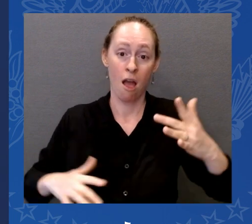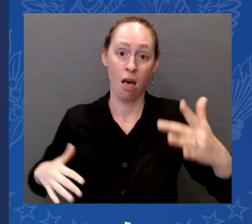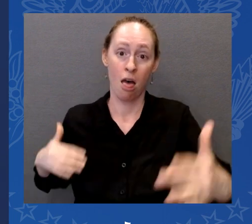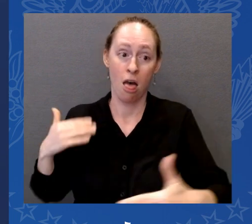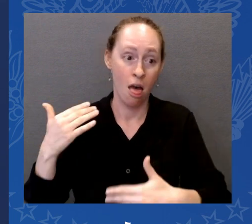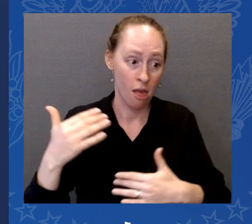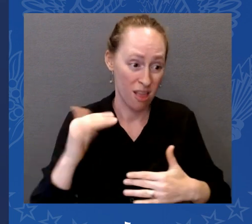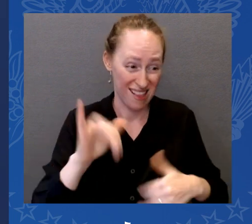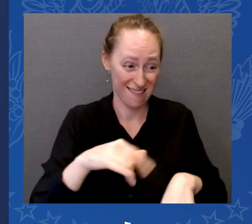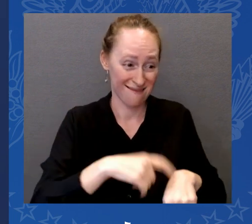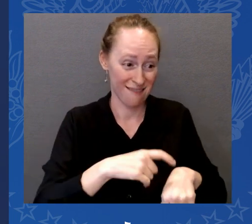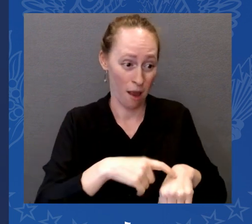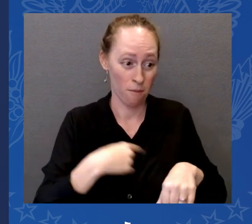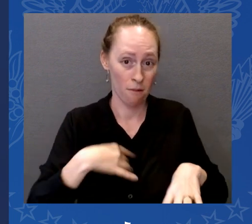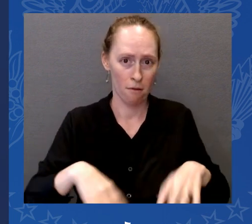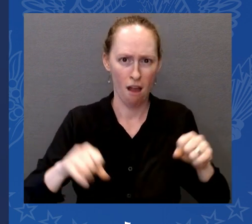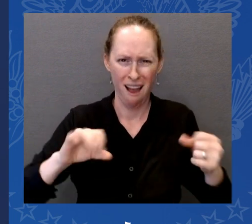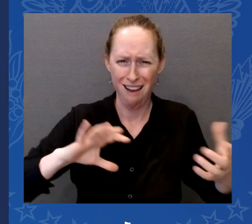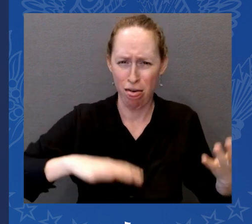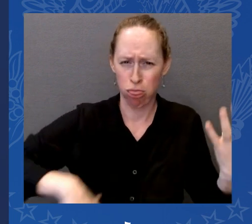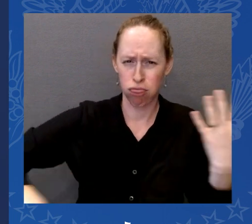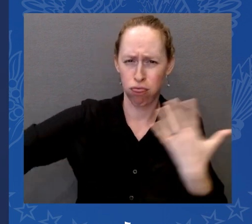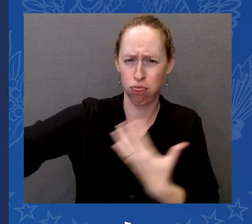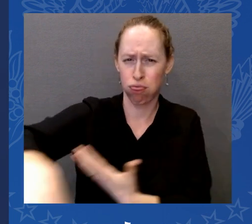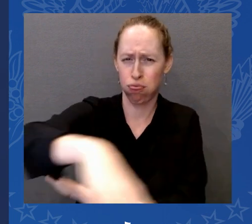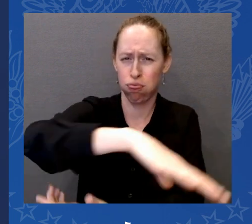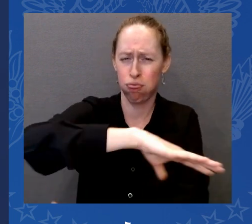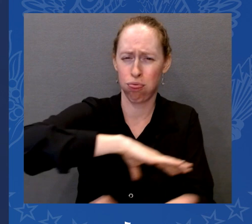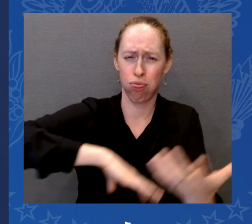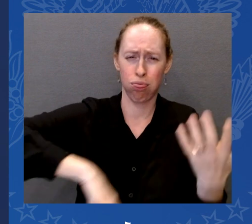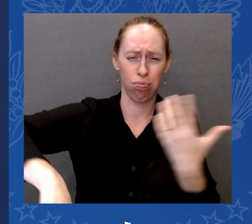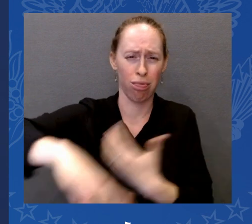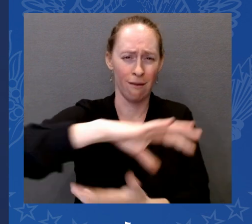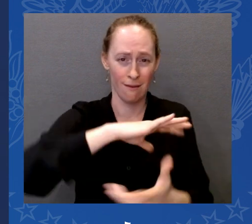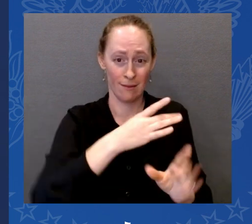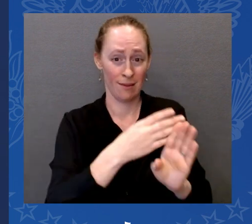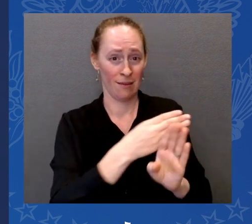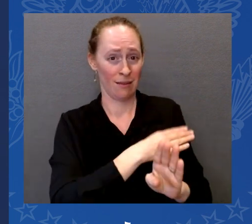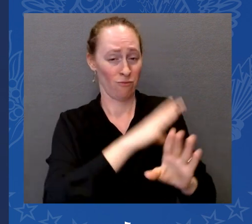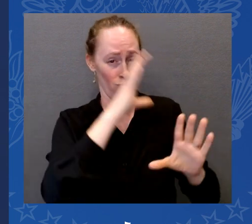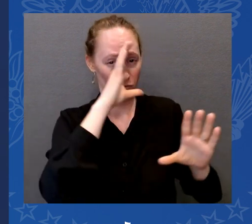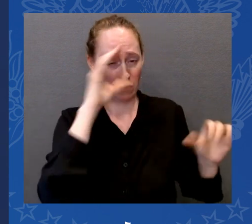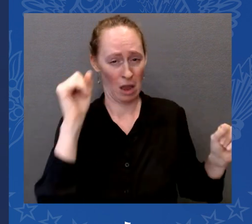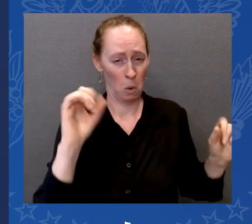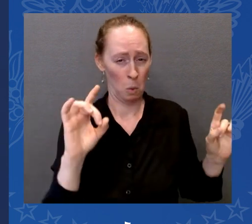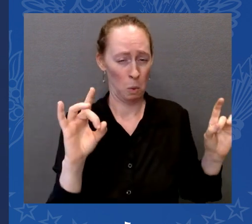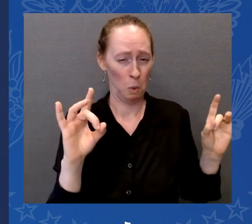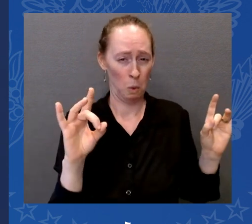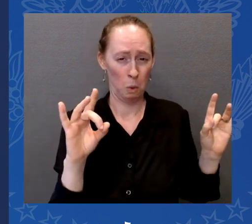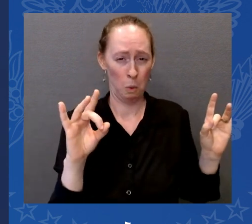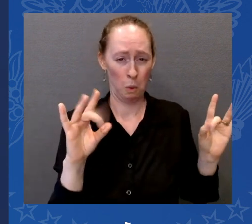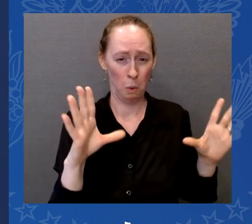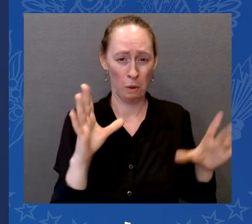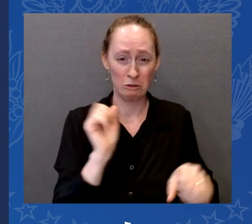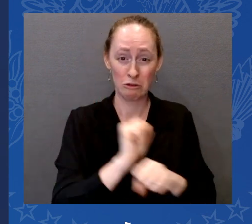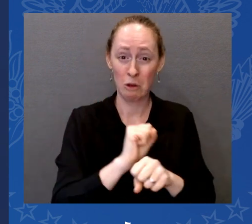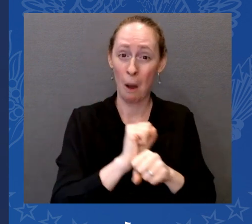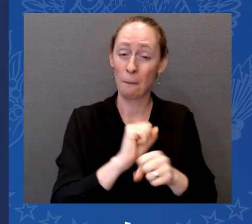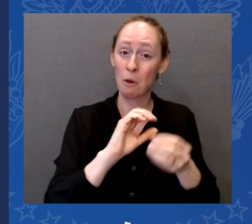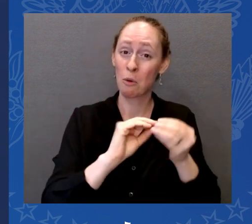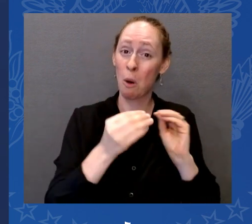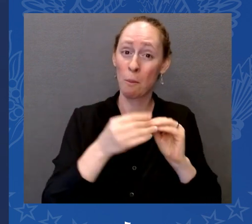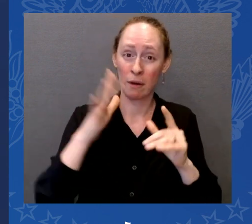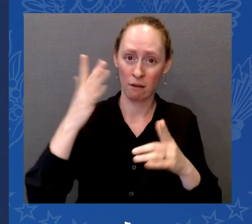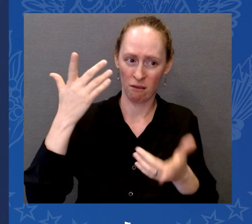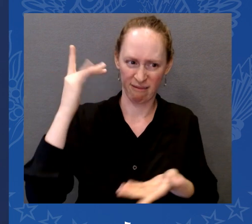of his administration, the first. Unemployment, when I was sworn in, was at 6.4%. Hundreds of thousands of small